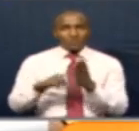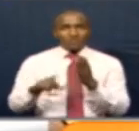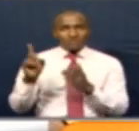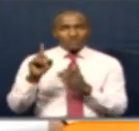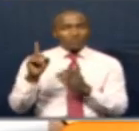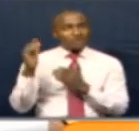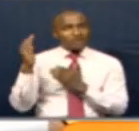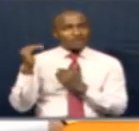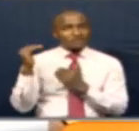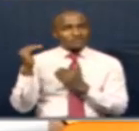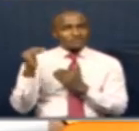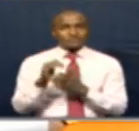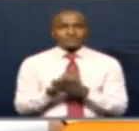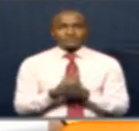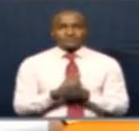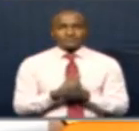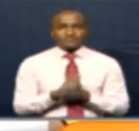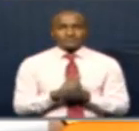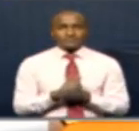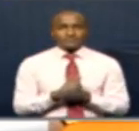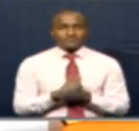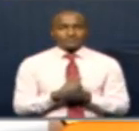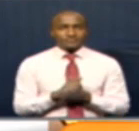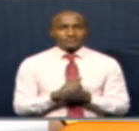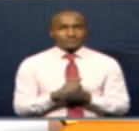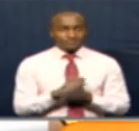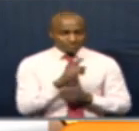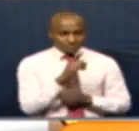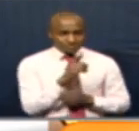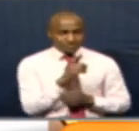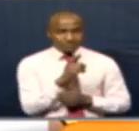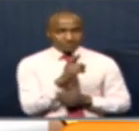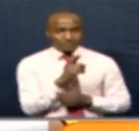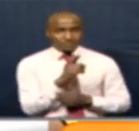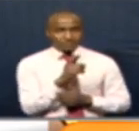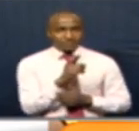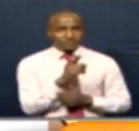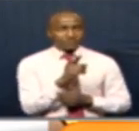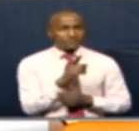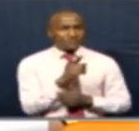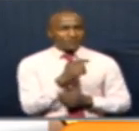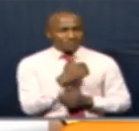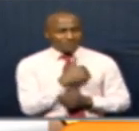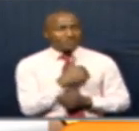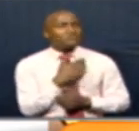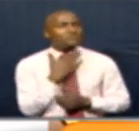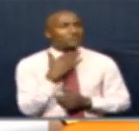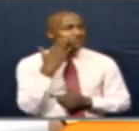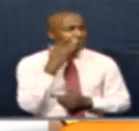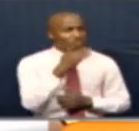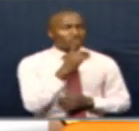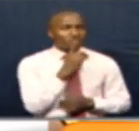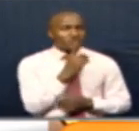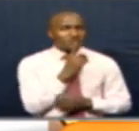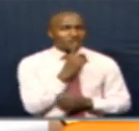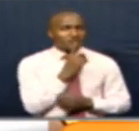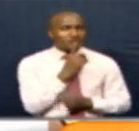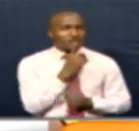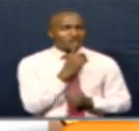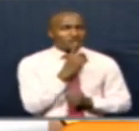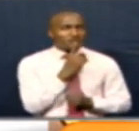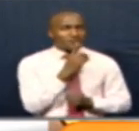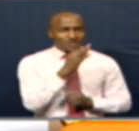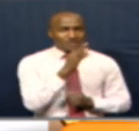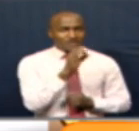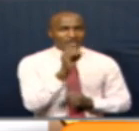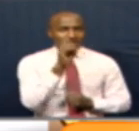should expect from this. And we'll go through it theme by theme. But I'm a little curious because you said these 30 days